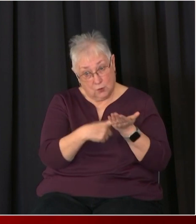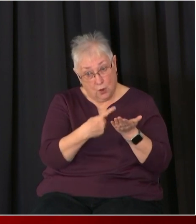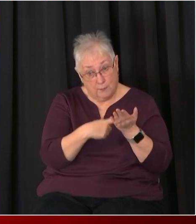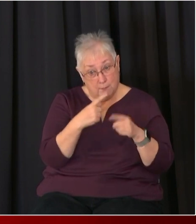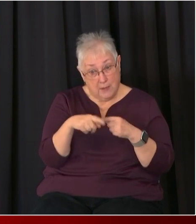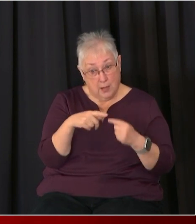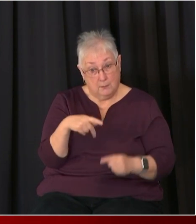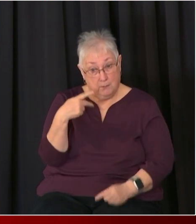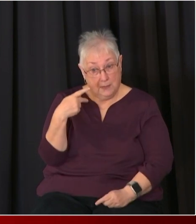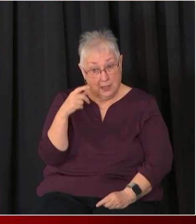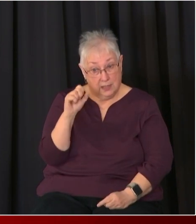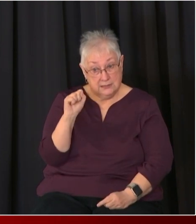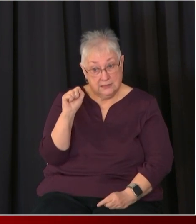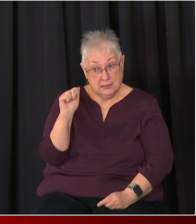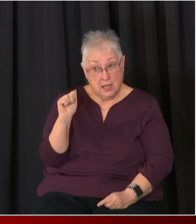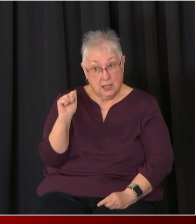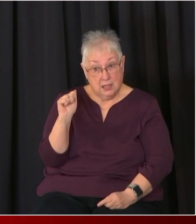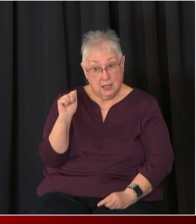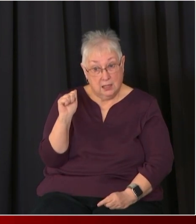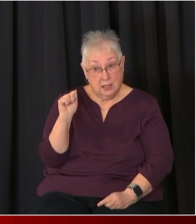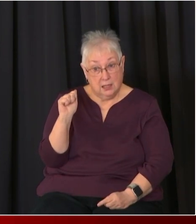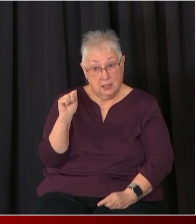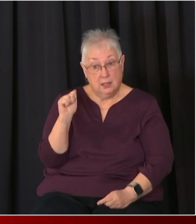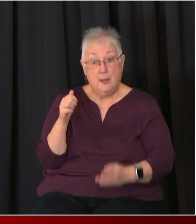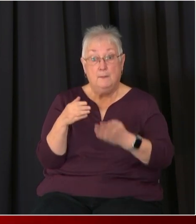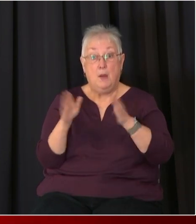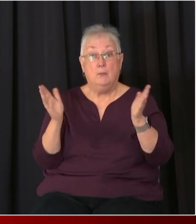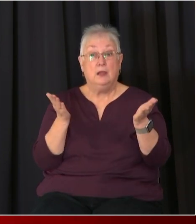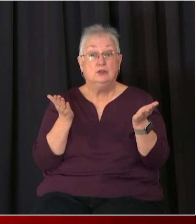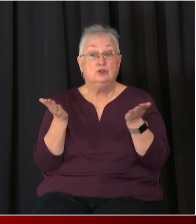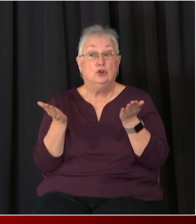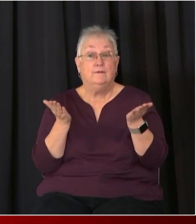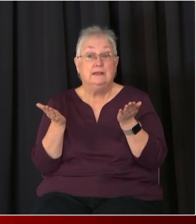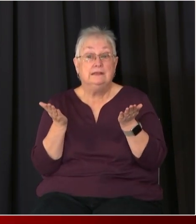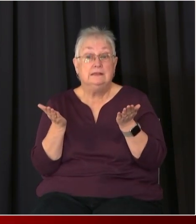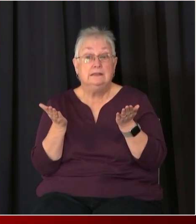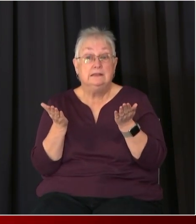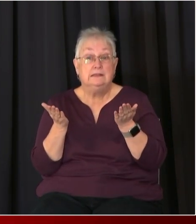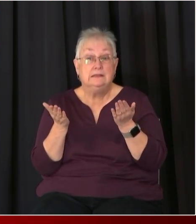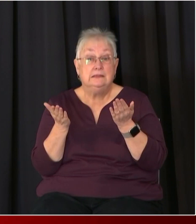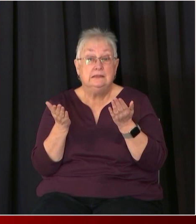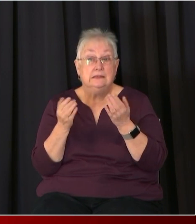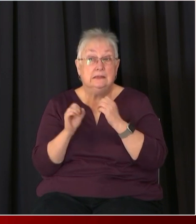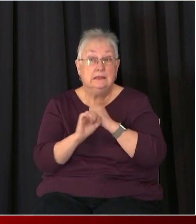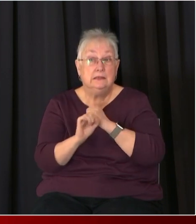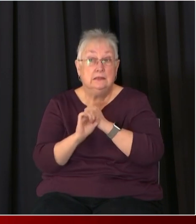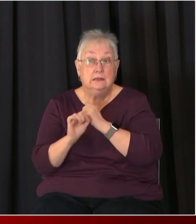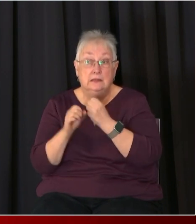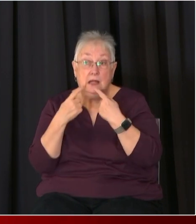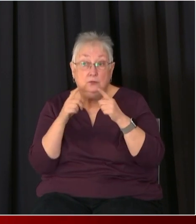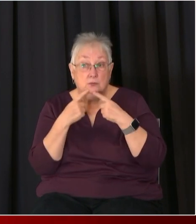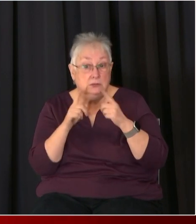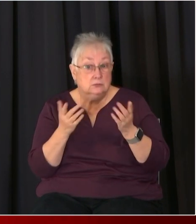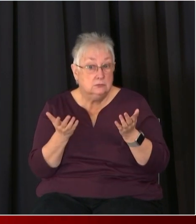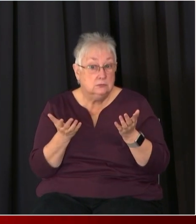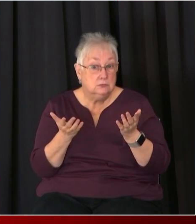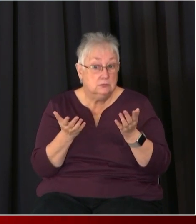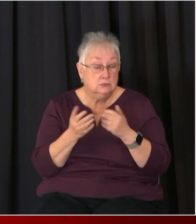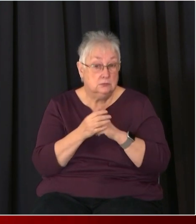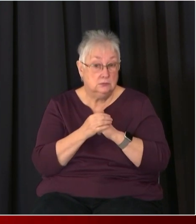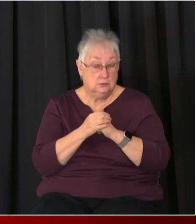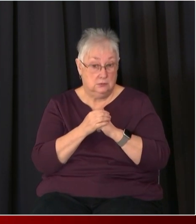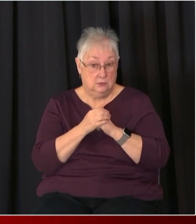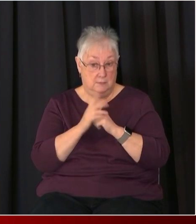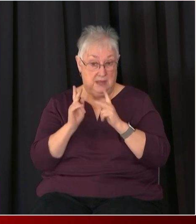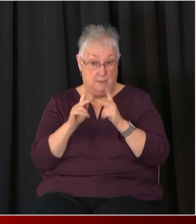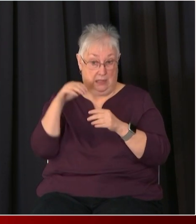PSA, possibly a public service announcement, particularly for people in the city who